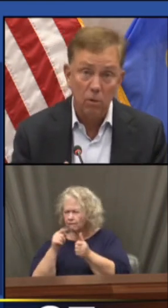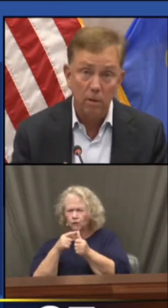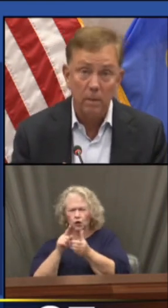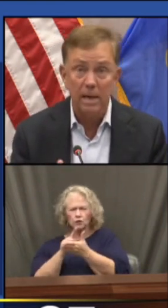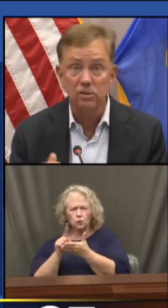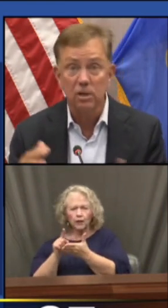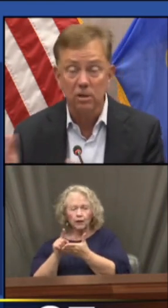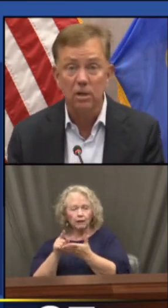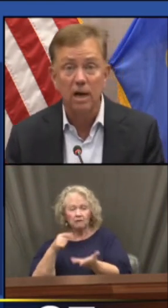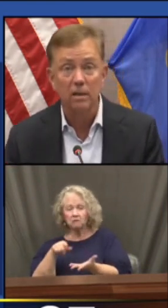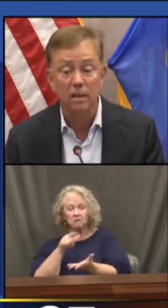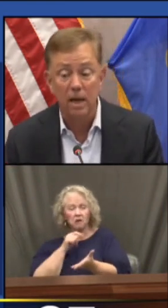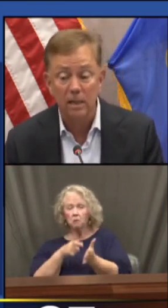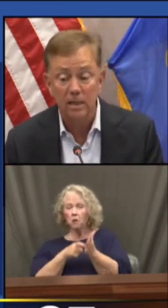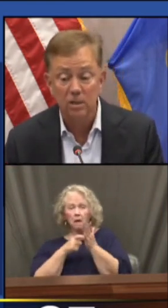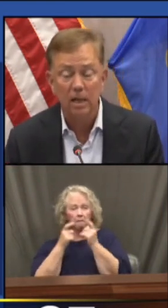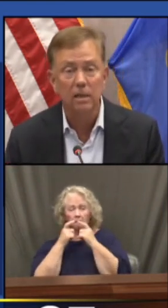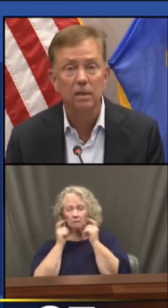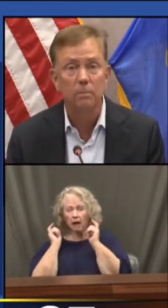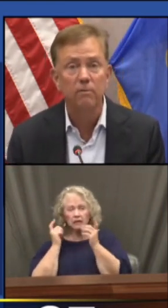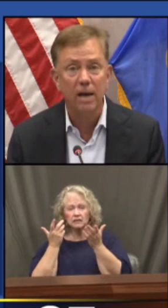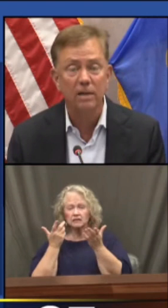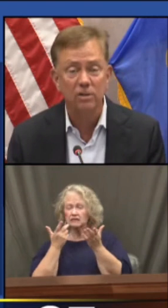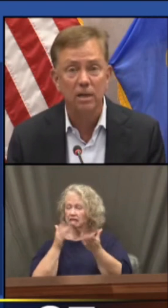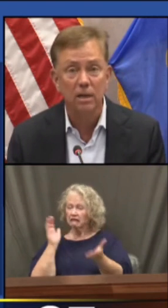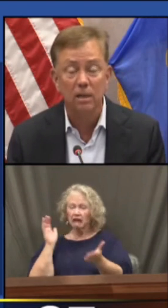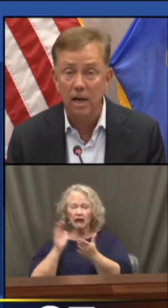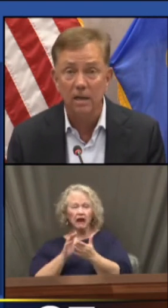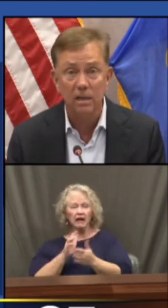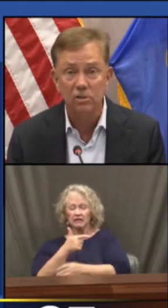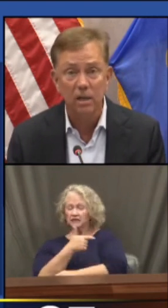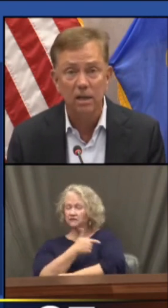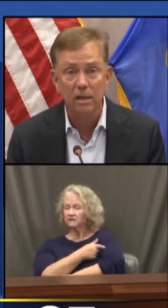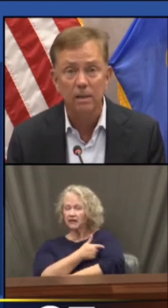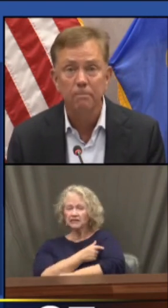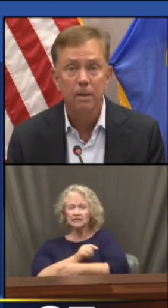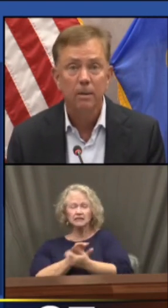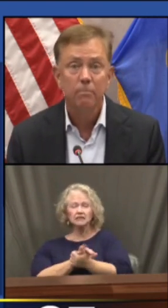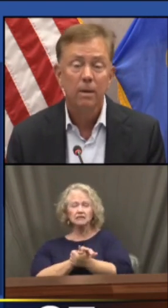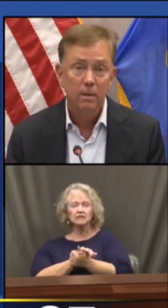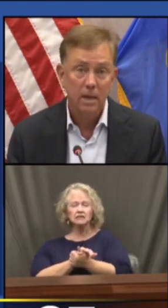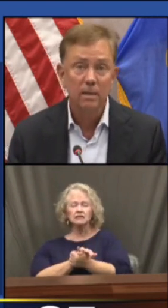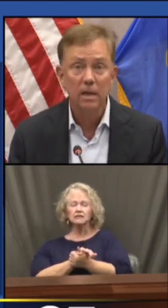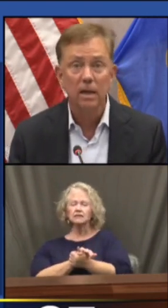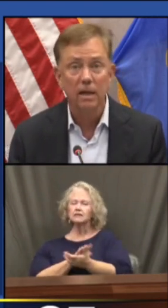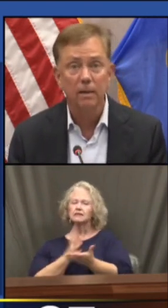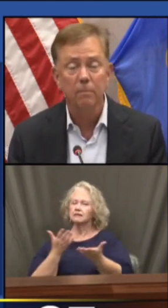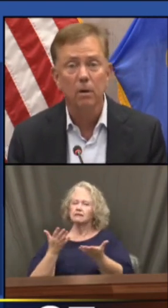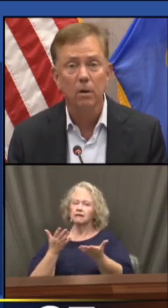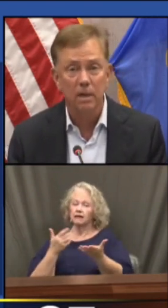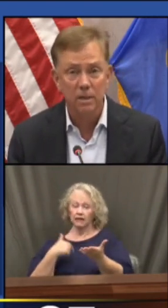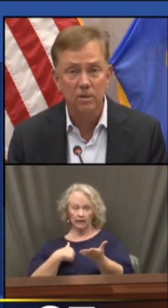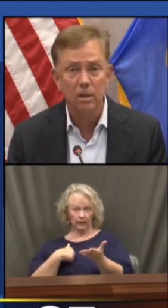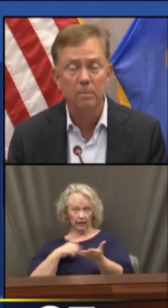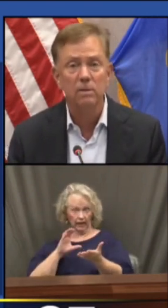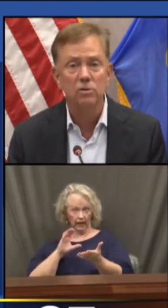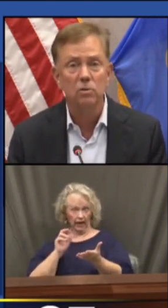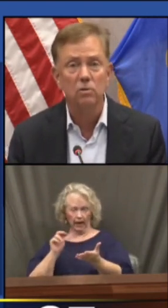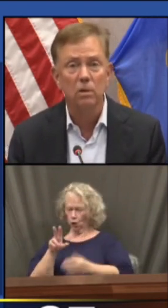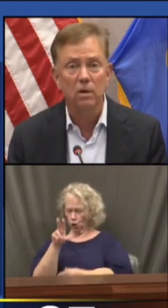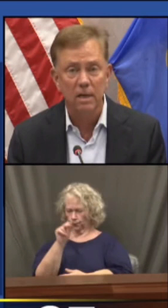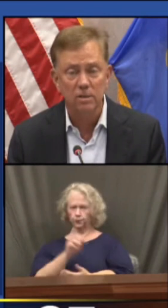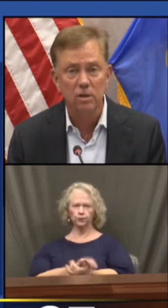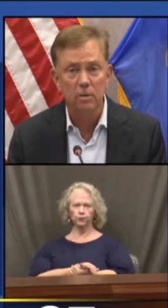They're not wearing masks. They're not a lot less likely to be vaccinated, a lot less likely. Not in Connecticut. Our kids are going to be